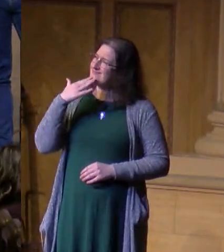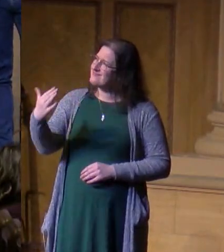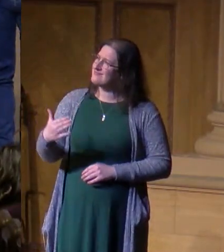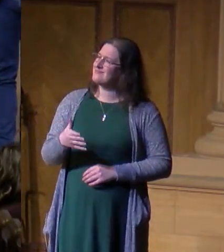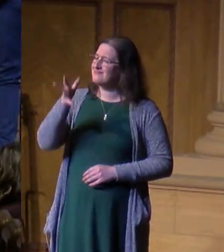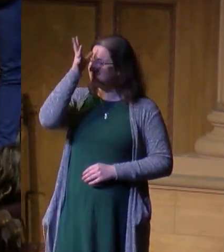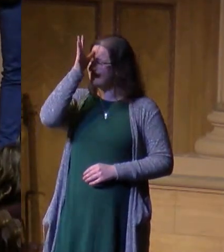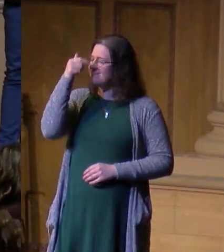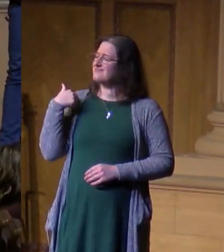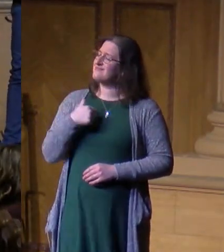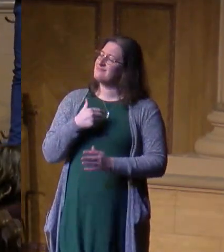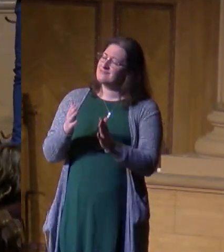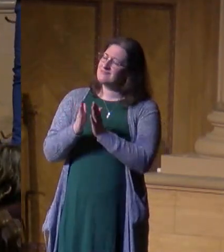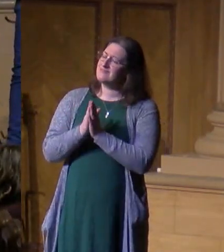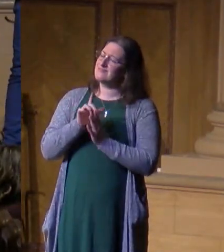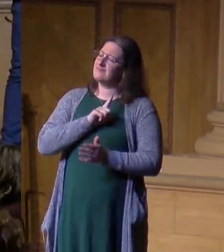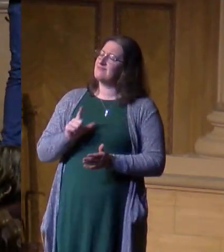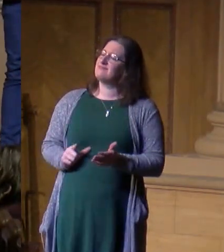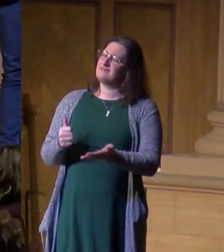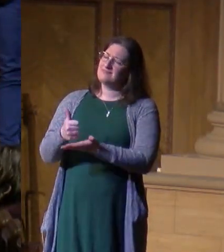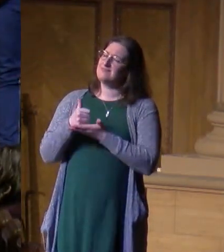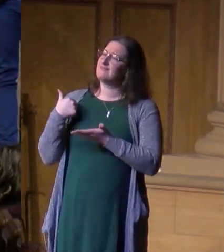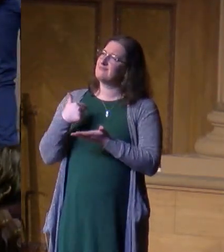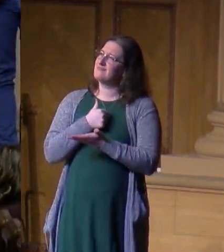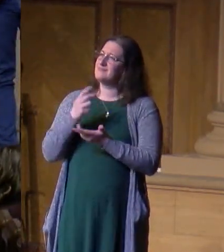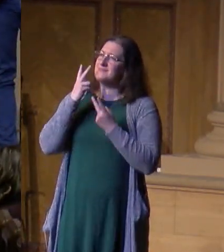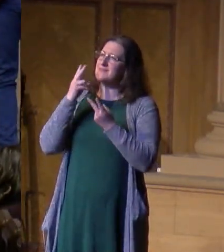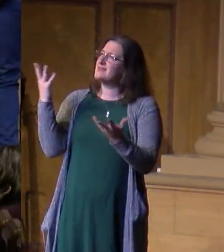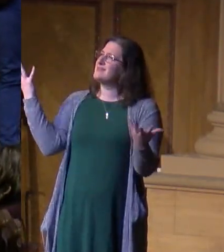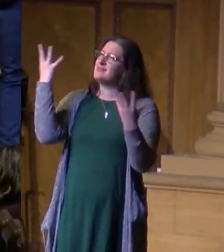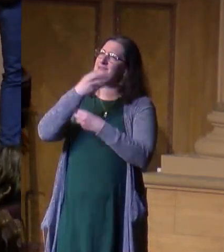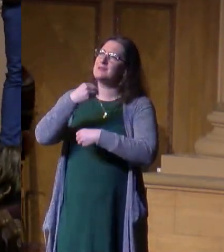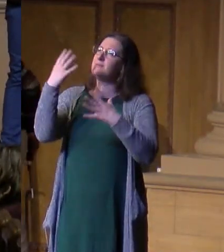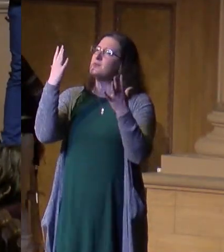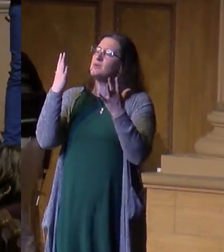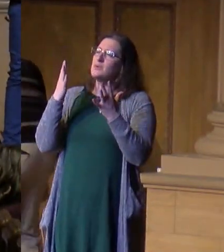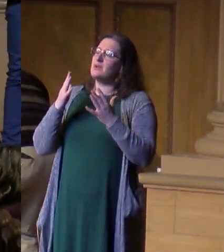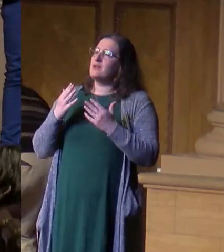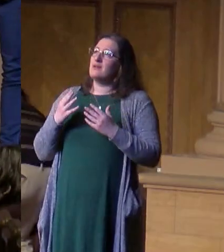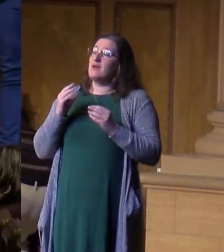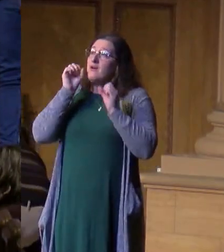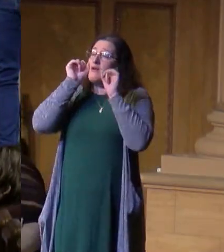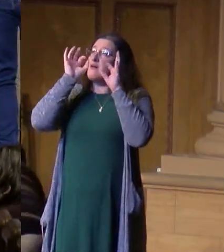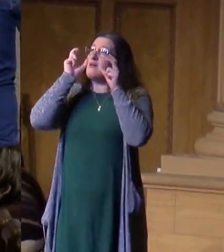Father, we pray, Lord, would you help us see the beauty and wonder again tonight, even though we might know the story very well.